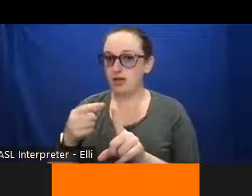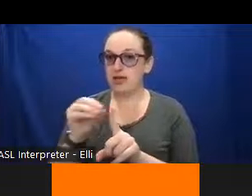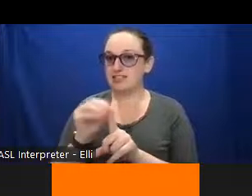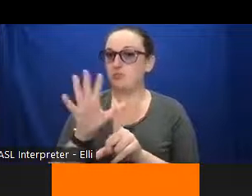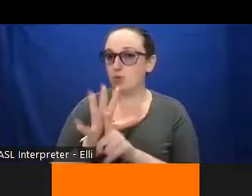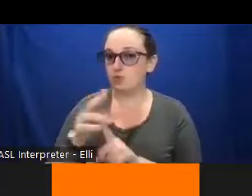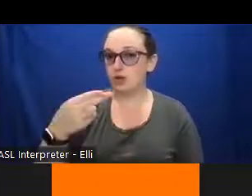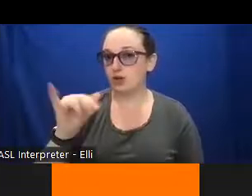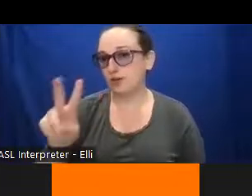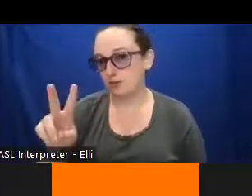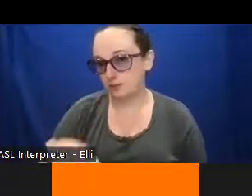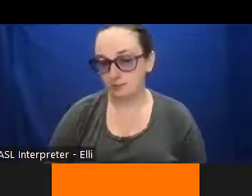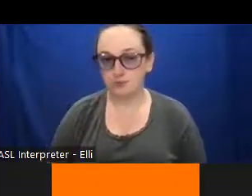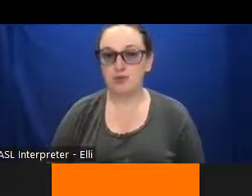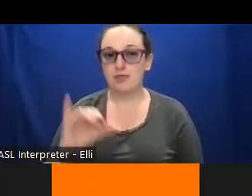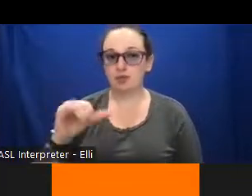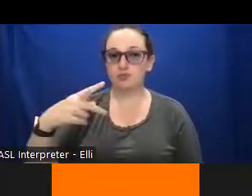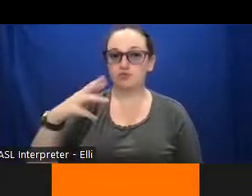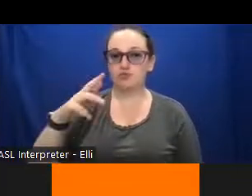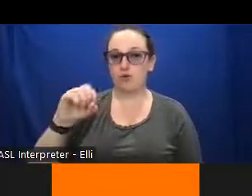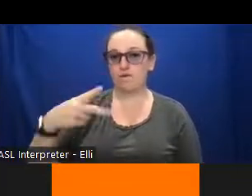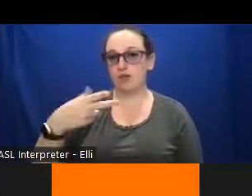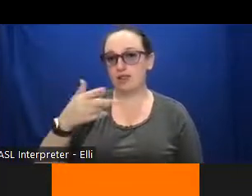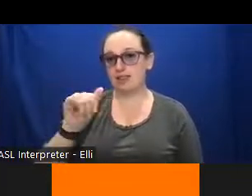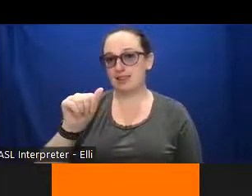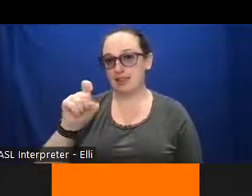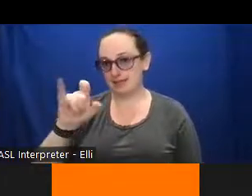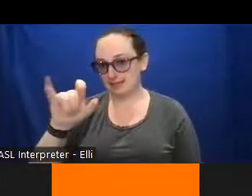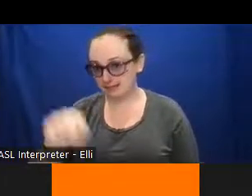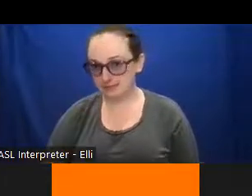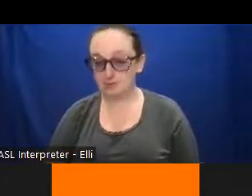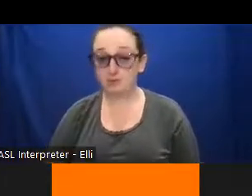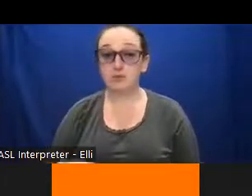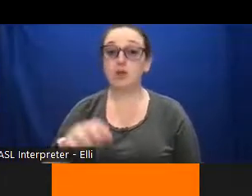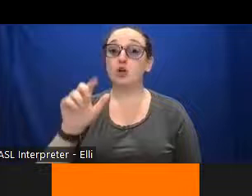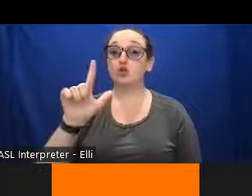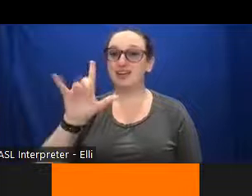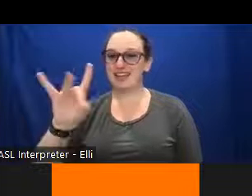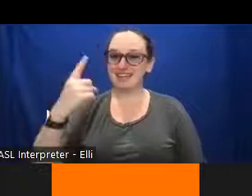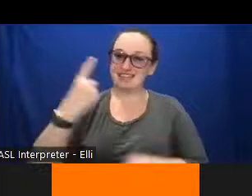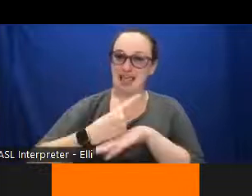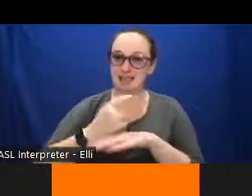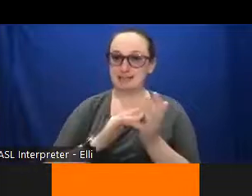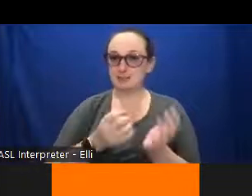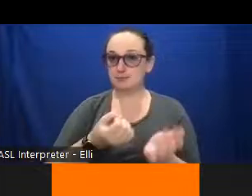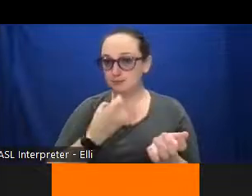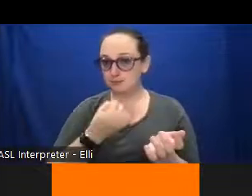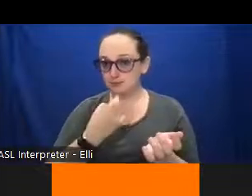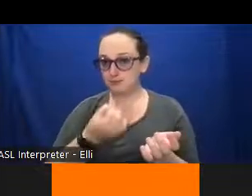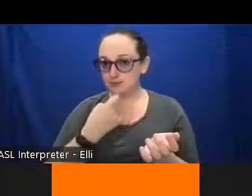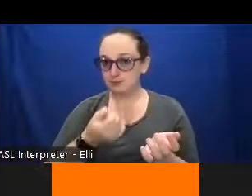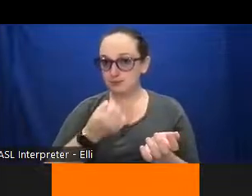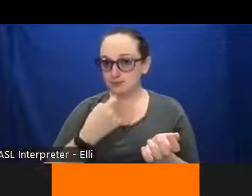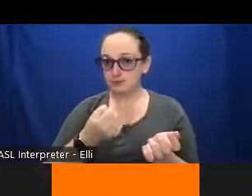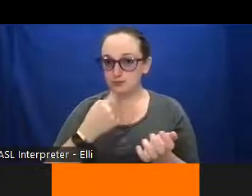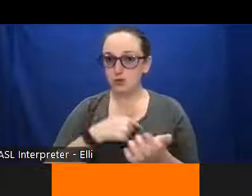to the HIV virus. These medications are a 28-day regimen, and there are 2 medications. I